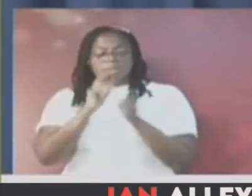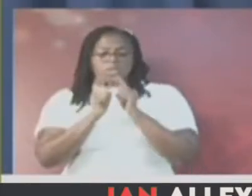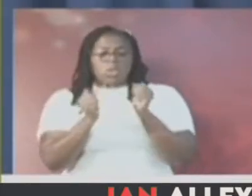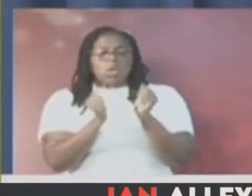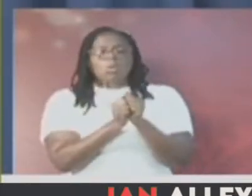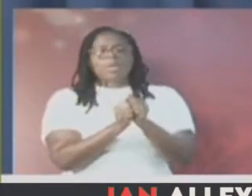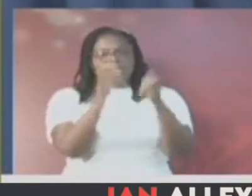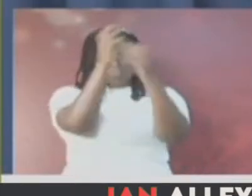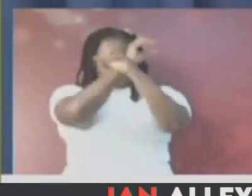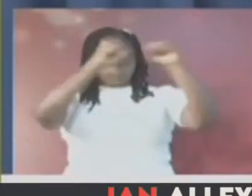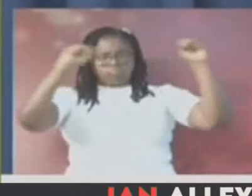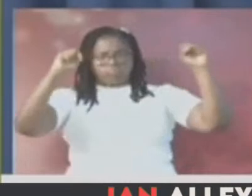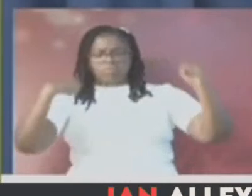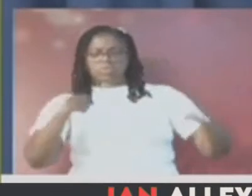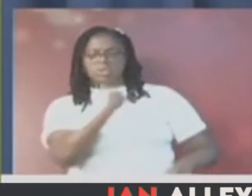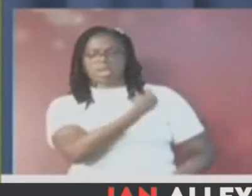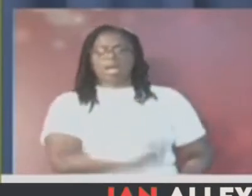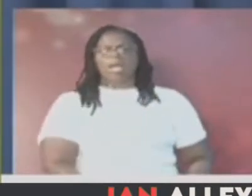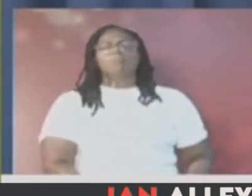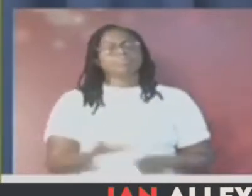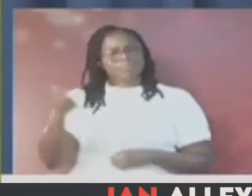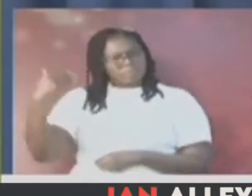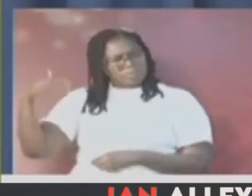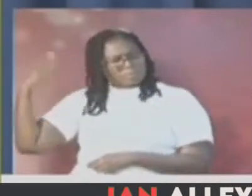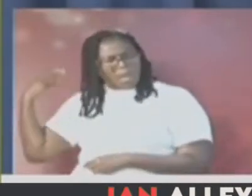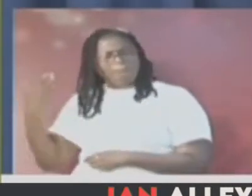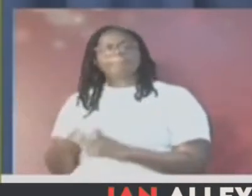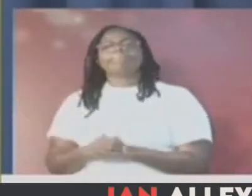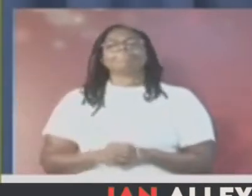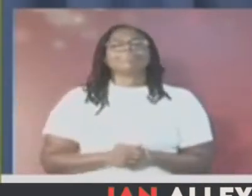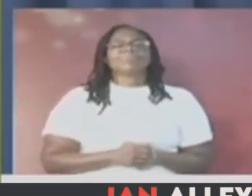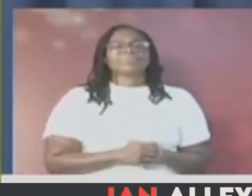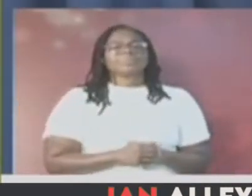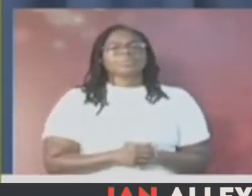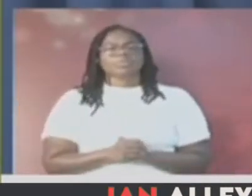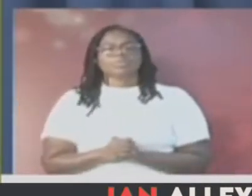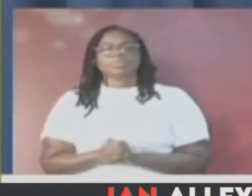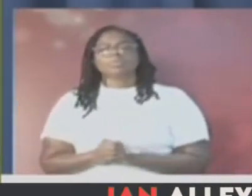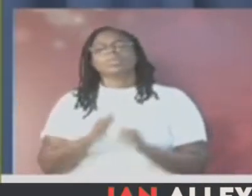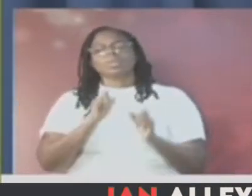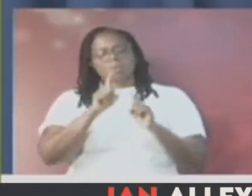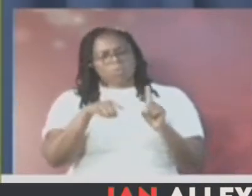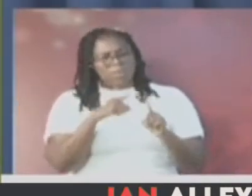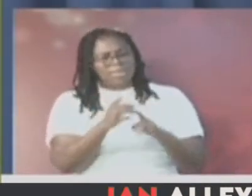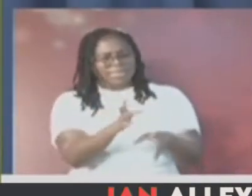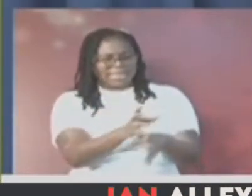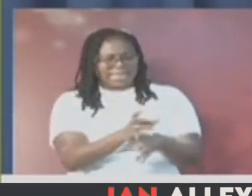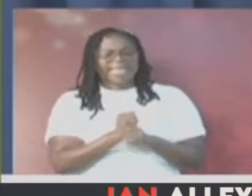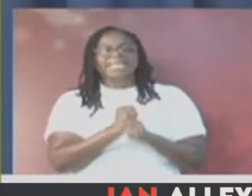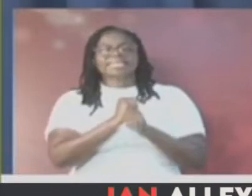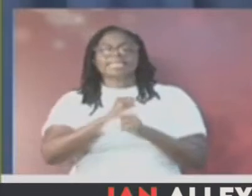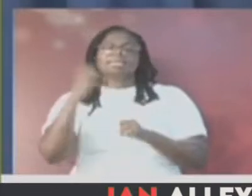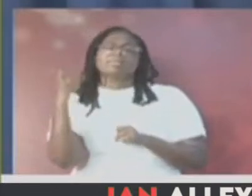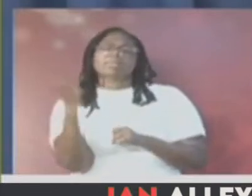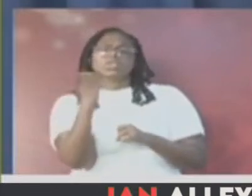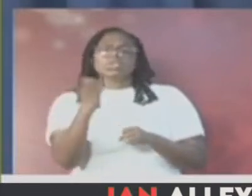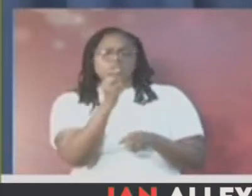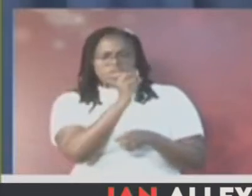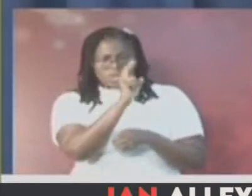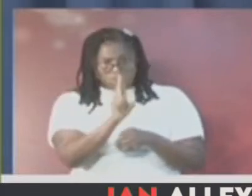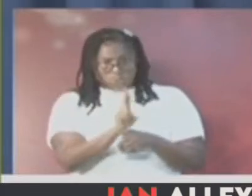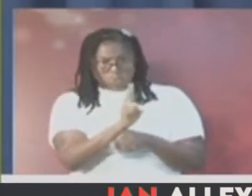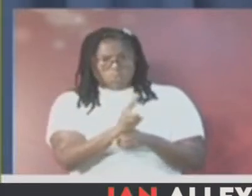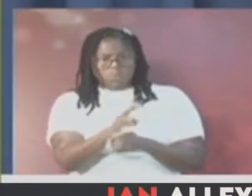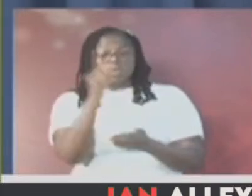China some time ago. And once that emergency use authorization is completed, we have